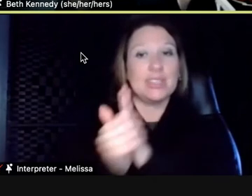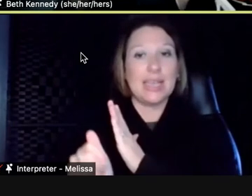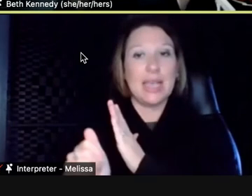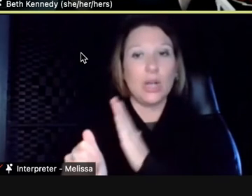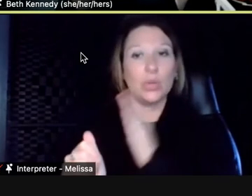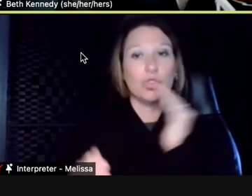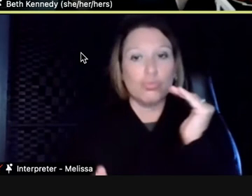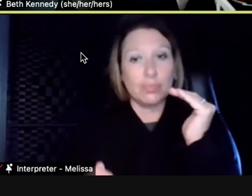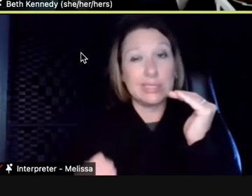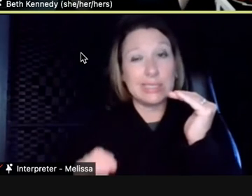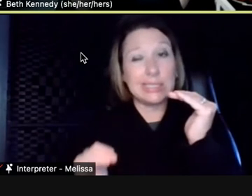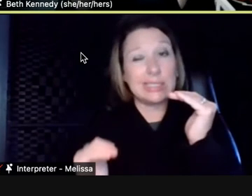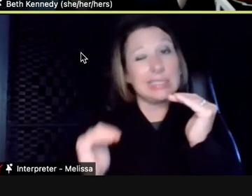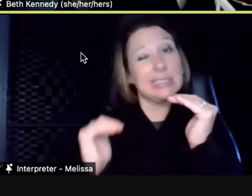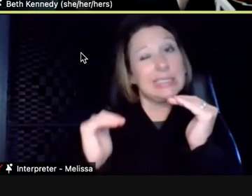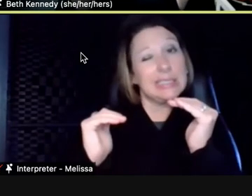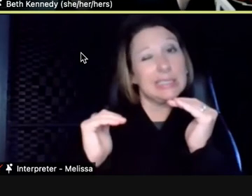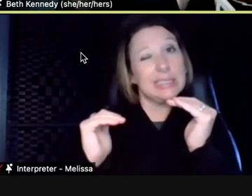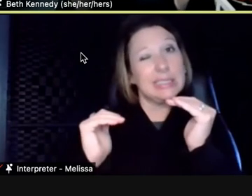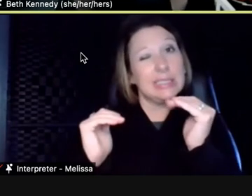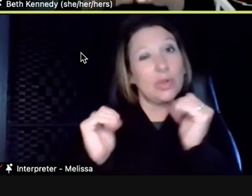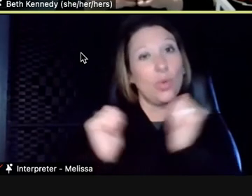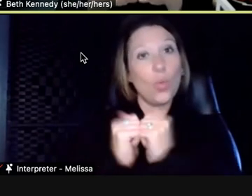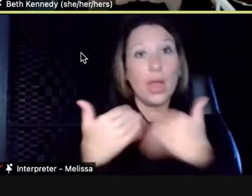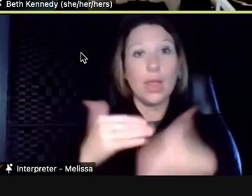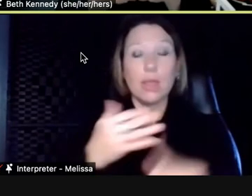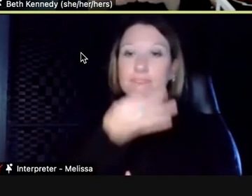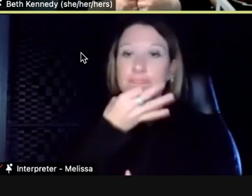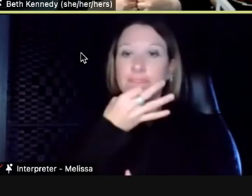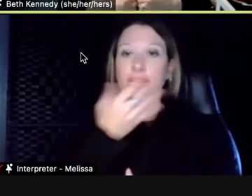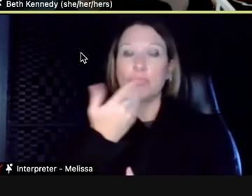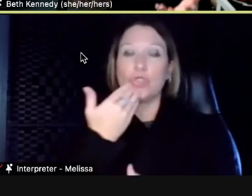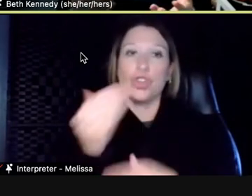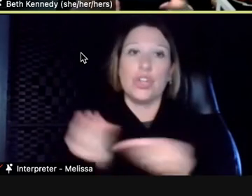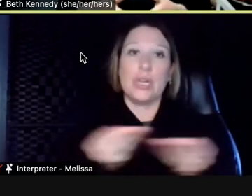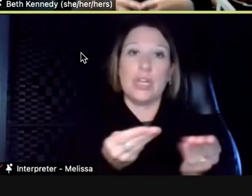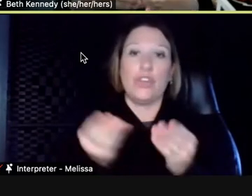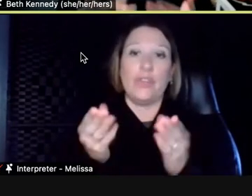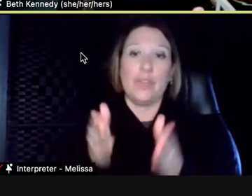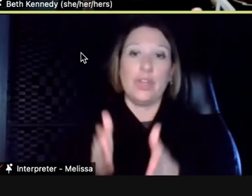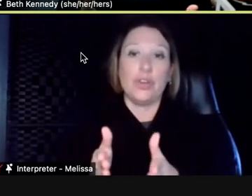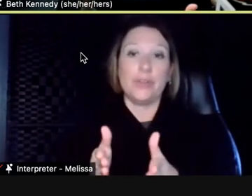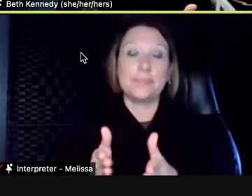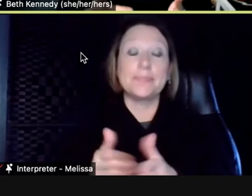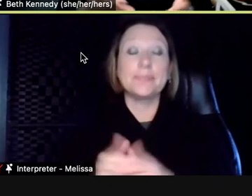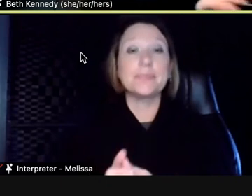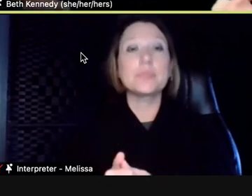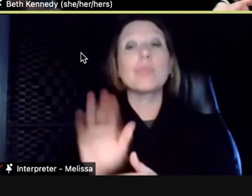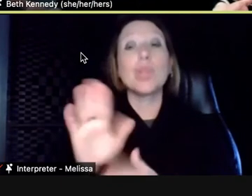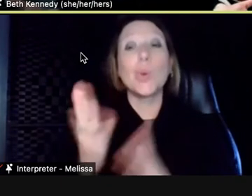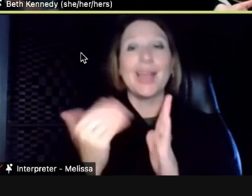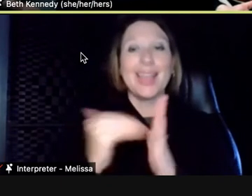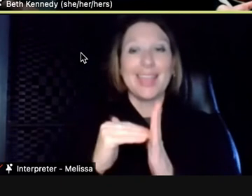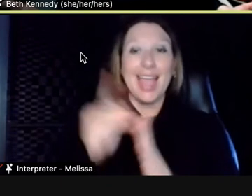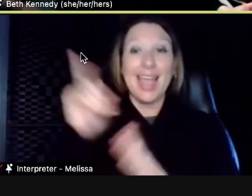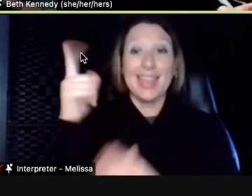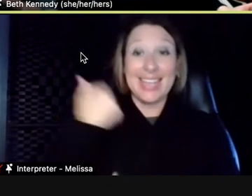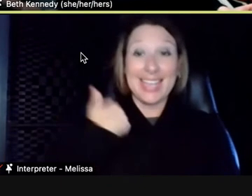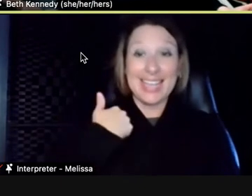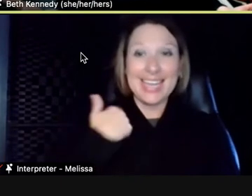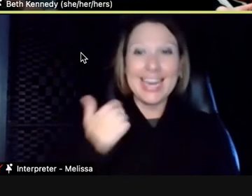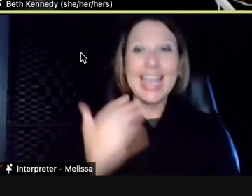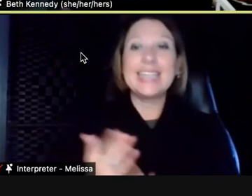equivalent to the really good intervener. So again, the Canadians who have more experience